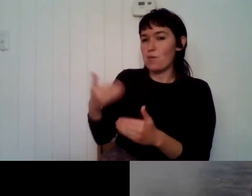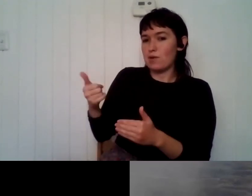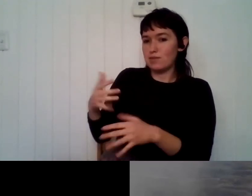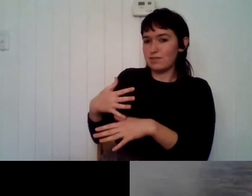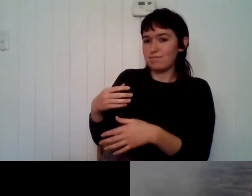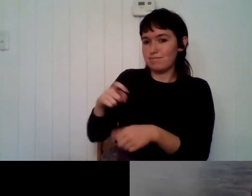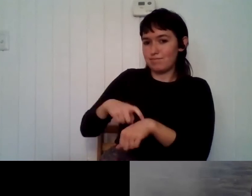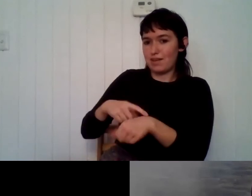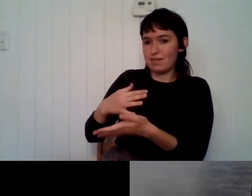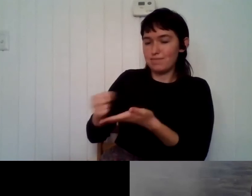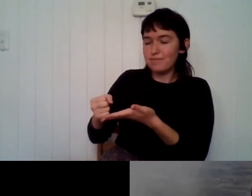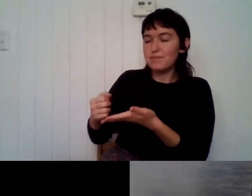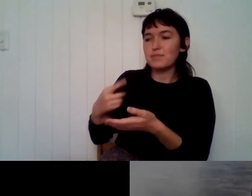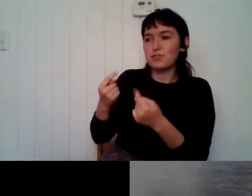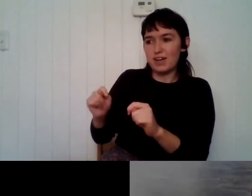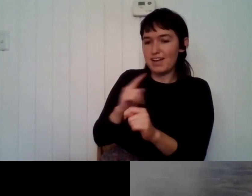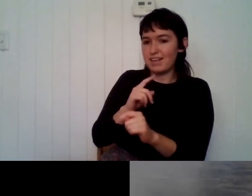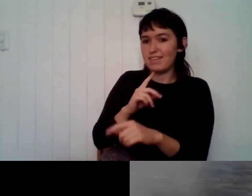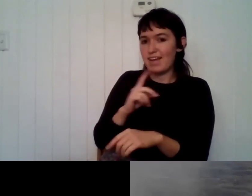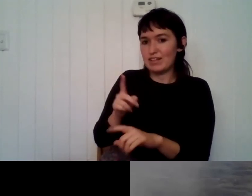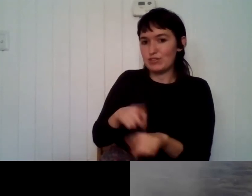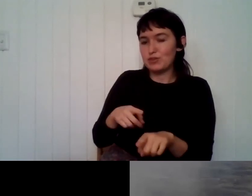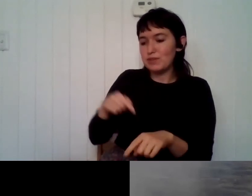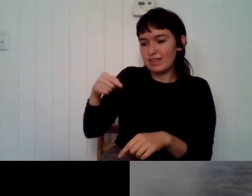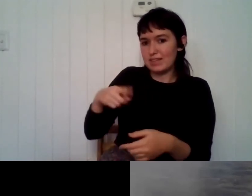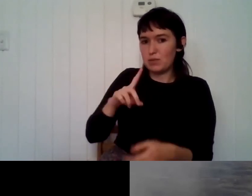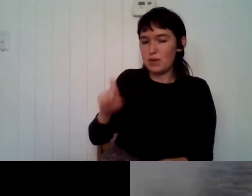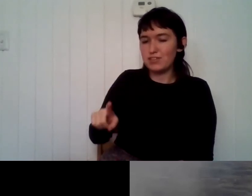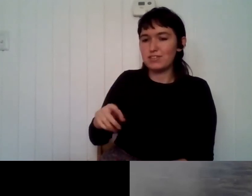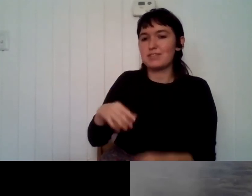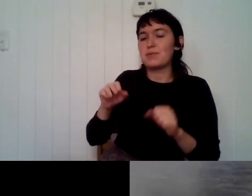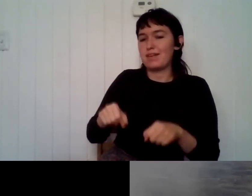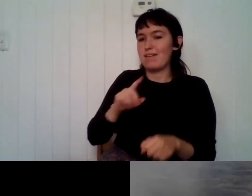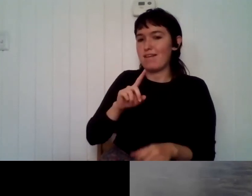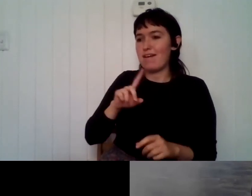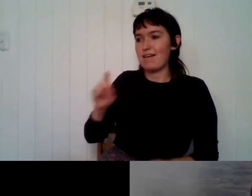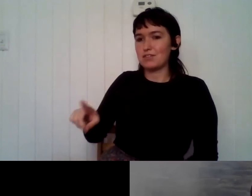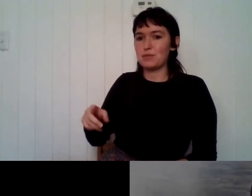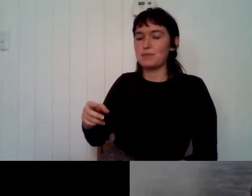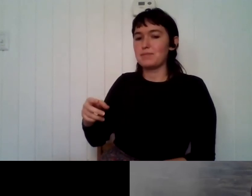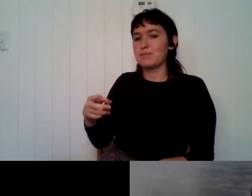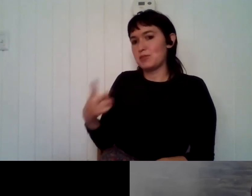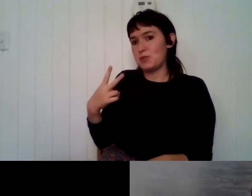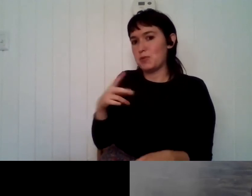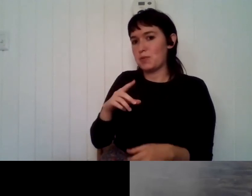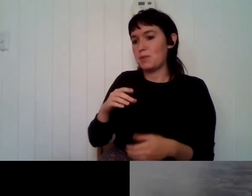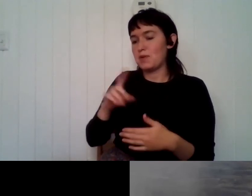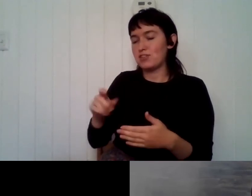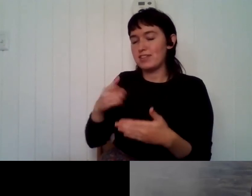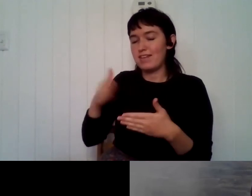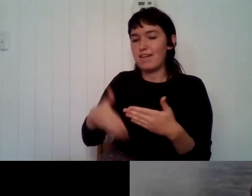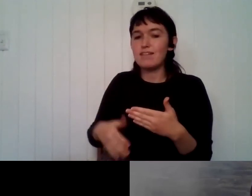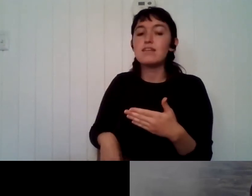one as quickly as possible so we can ask you our final two questions that we ask everybody. Like if I look at a mountain, like does that have